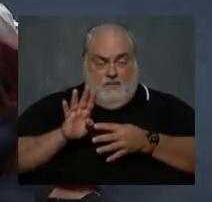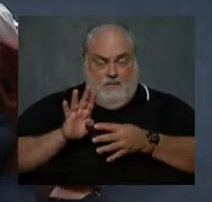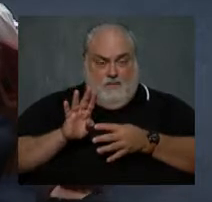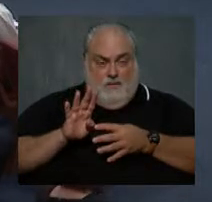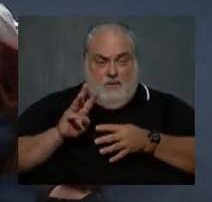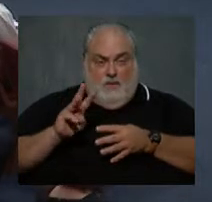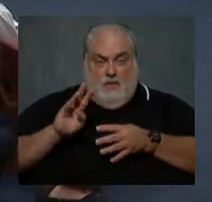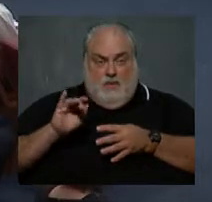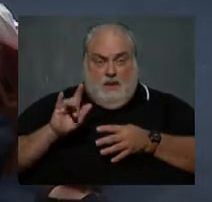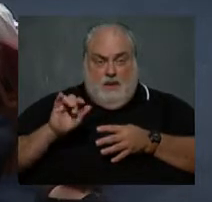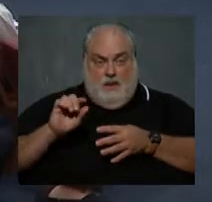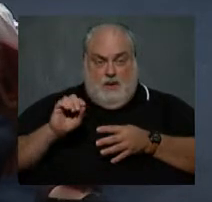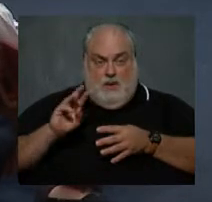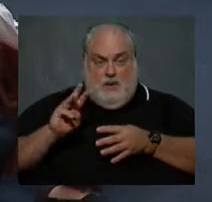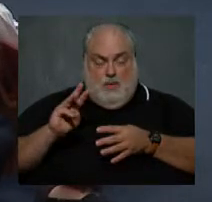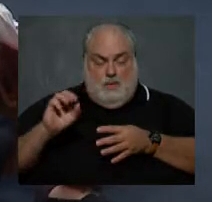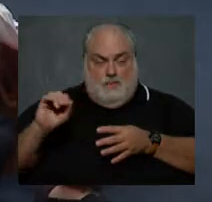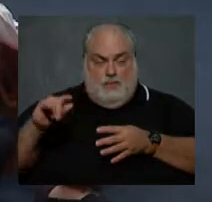the Willow Springs,